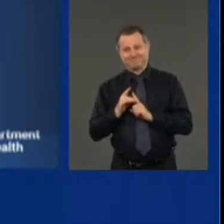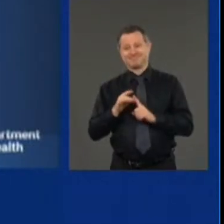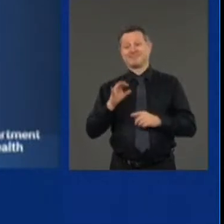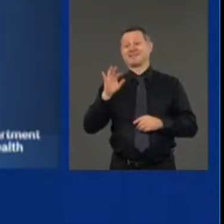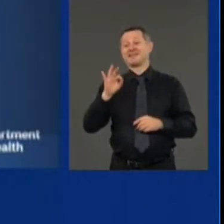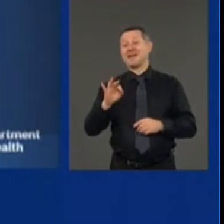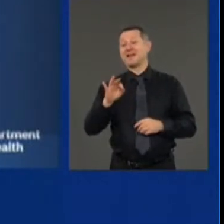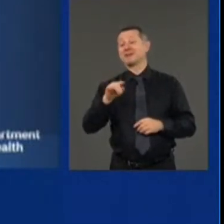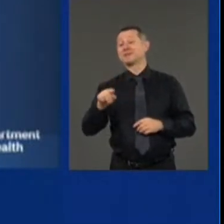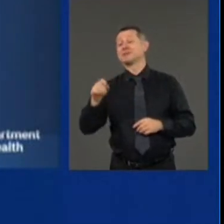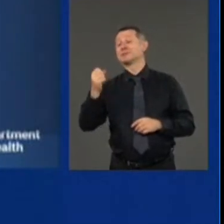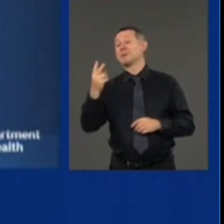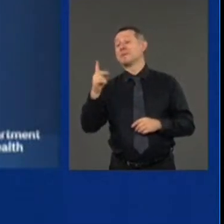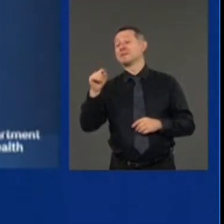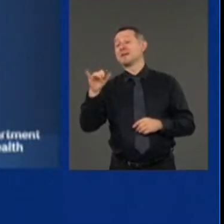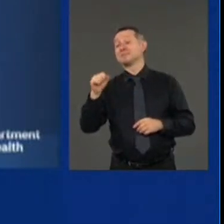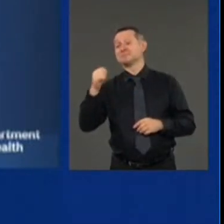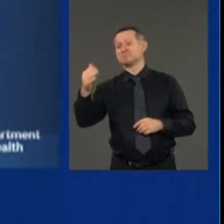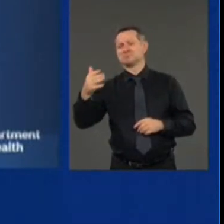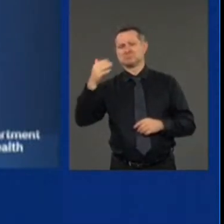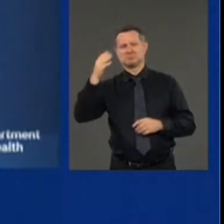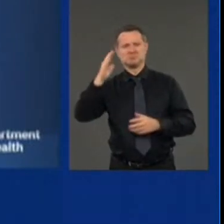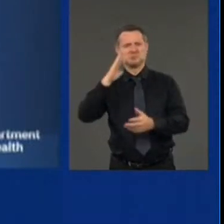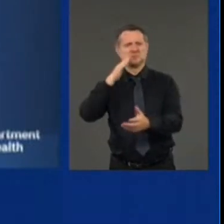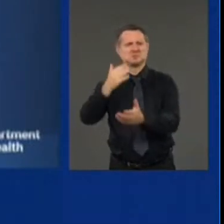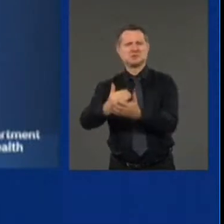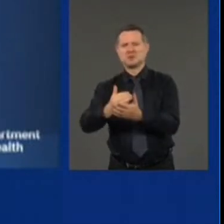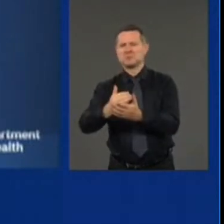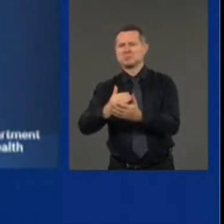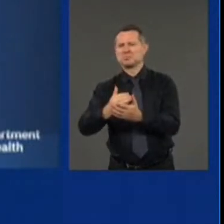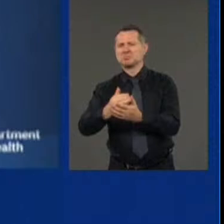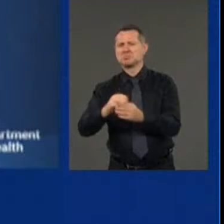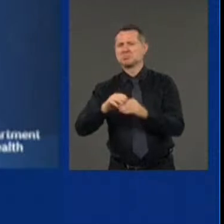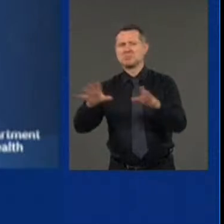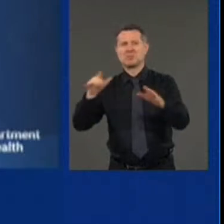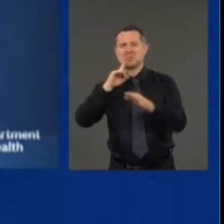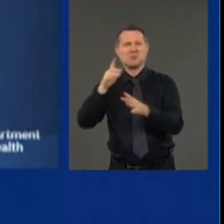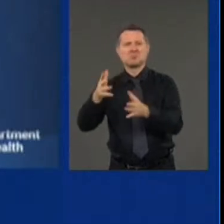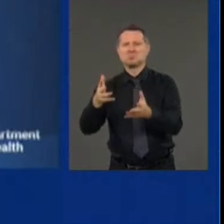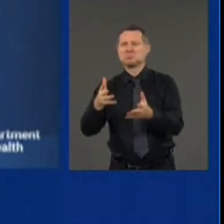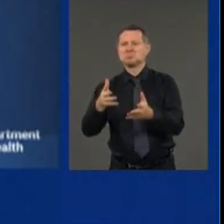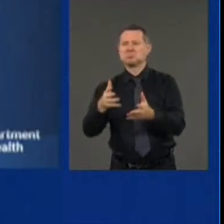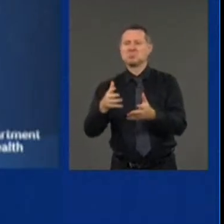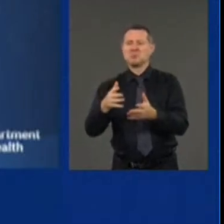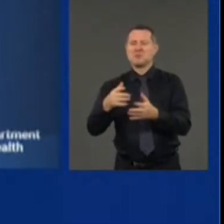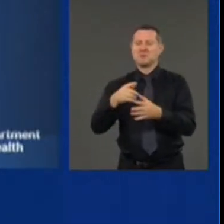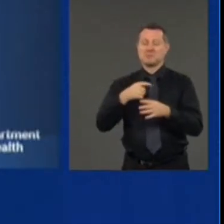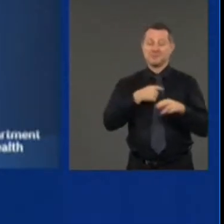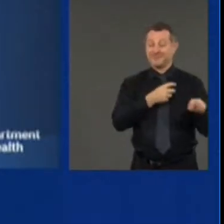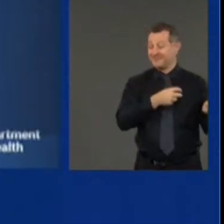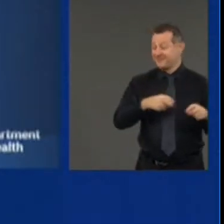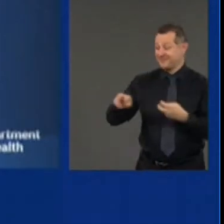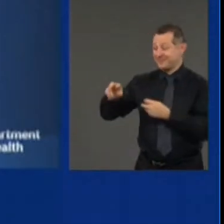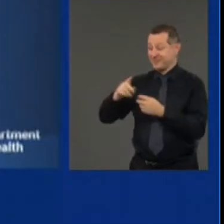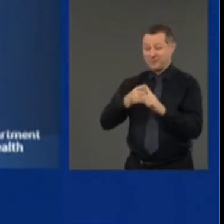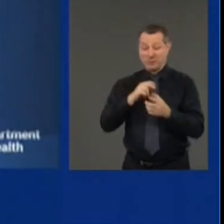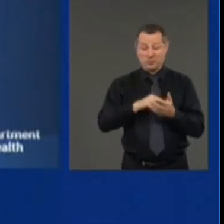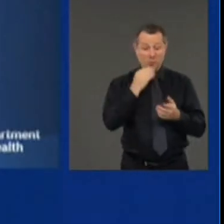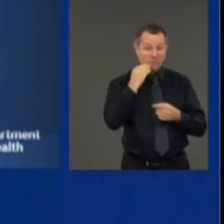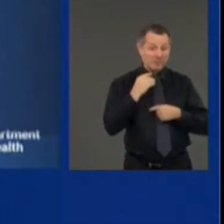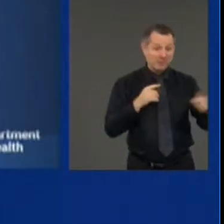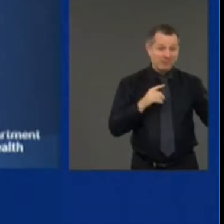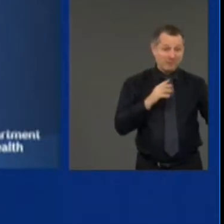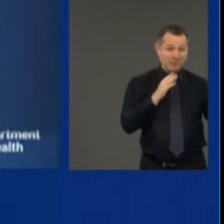anymore. And as for the nursing home patients who were readmitted, I want to just emphasize again that they were coming from nursing homes